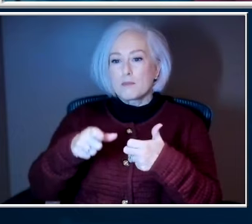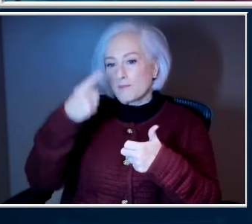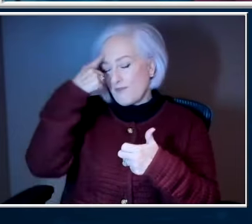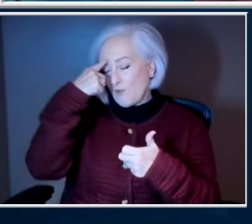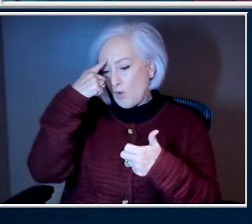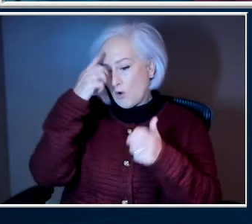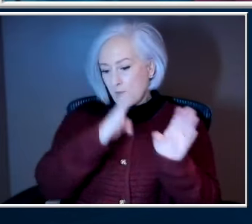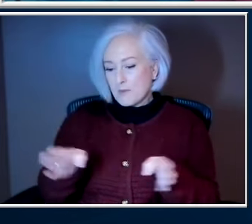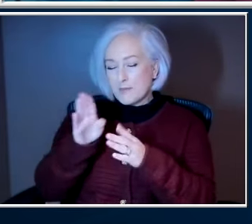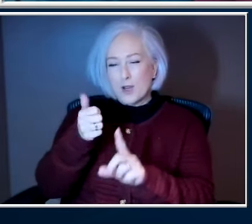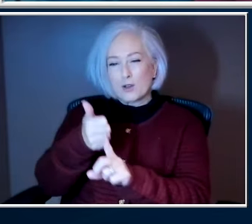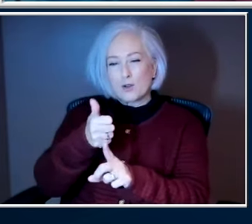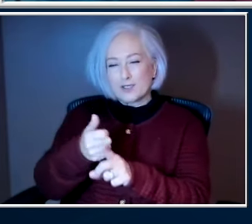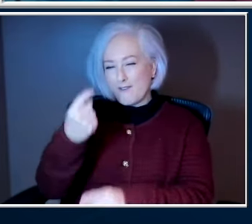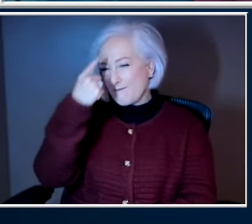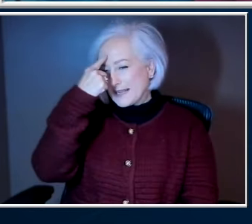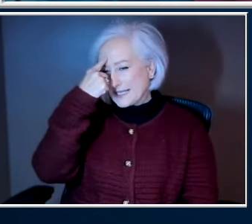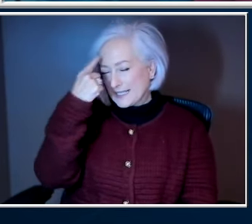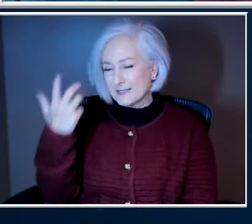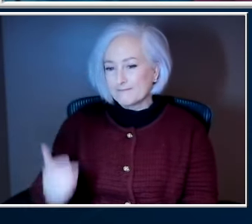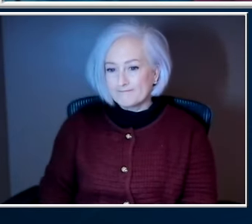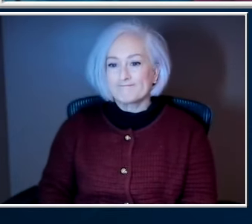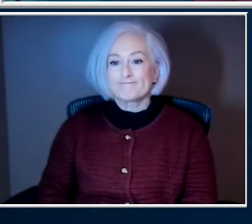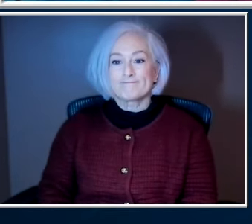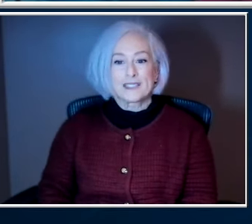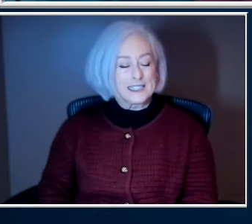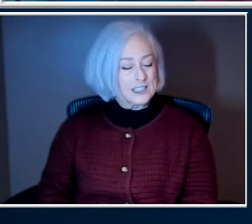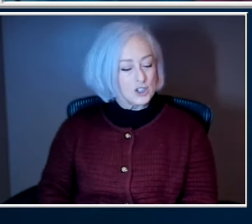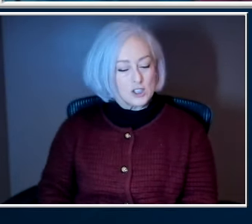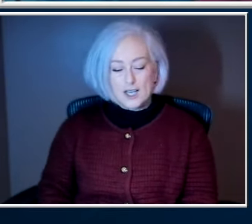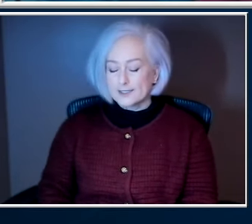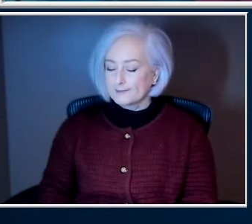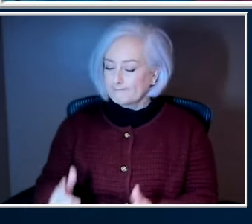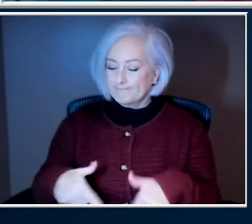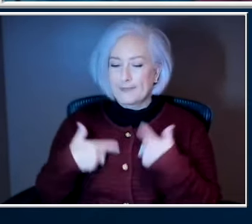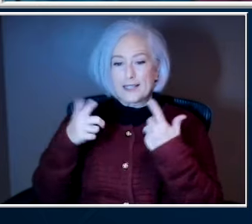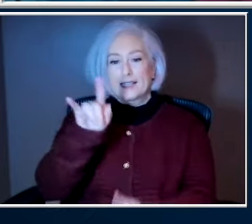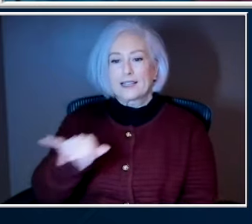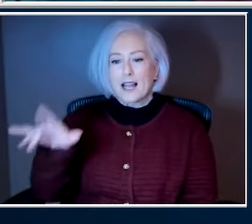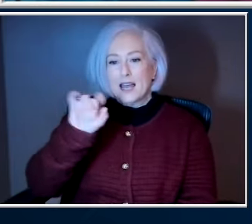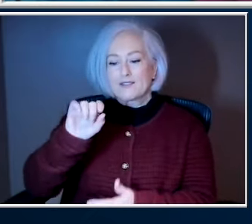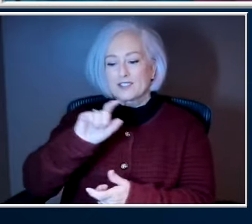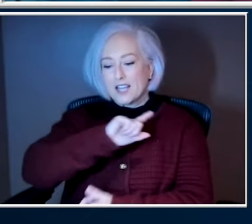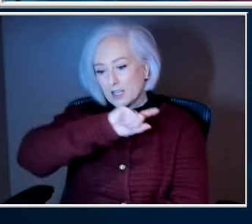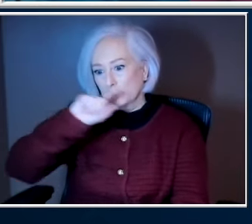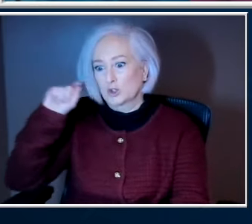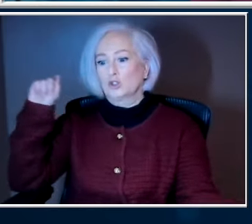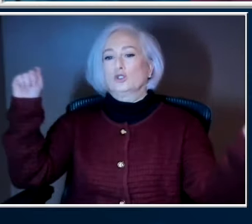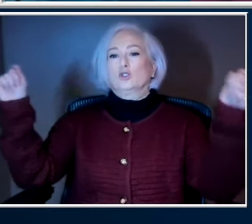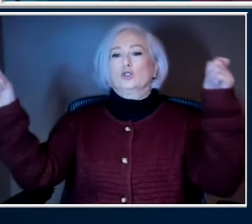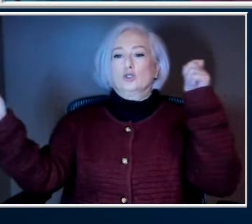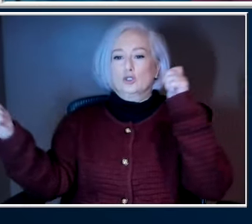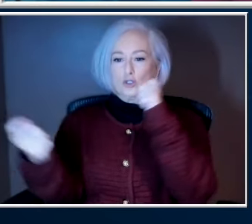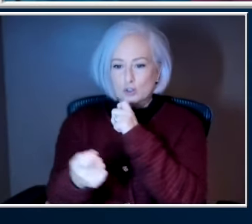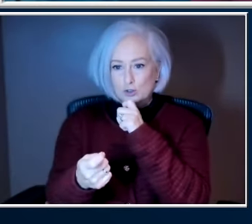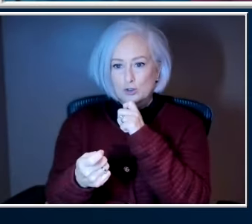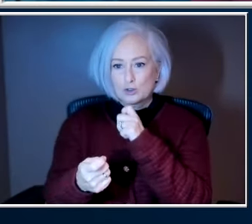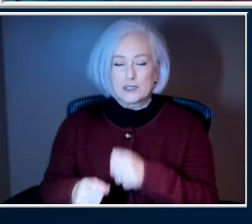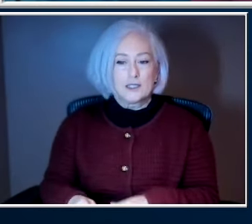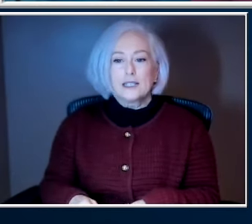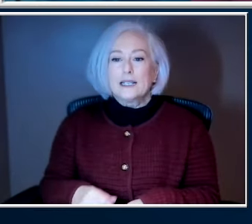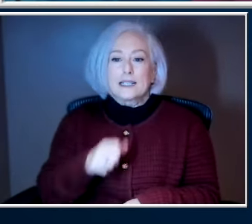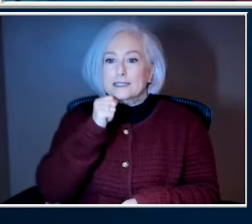Boy, there are several. I'd say the overall lifestyle changes that we're asking of people, that's not a one-size-fits-all approach. So we might say, here